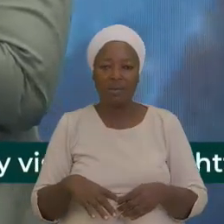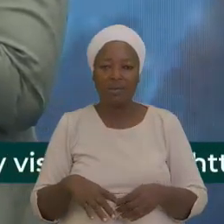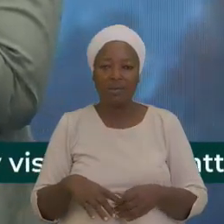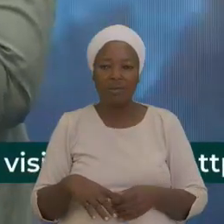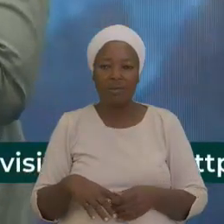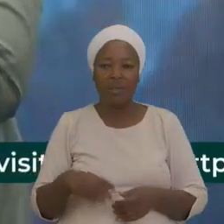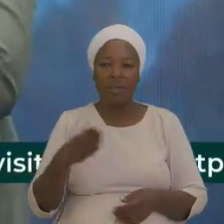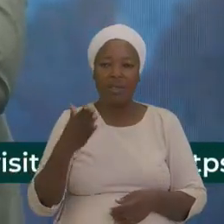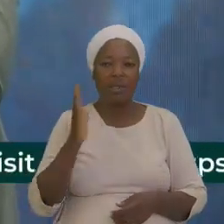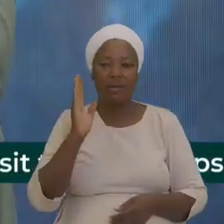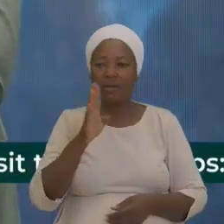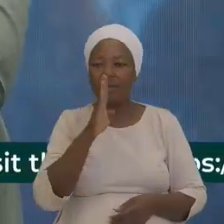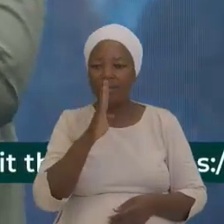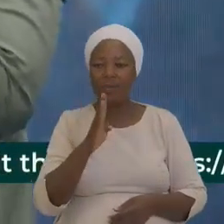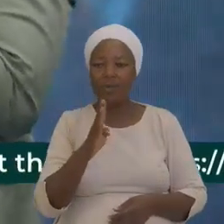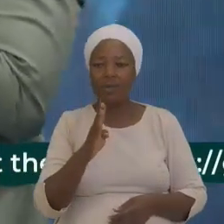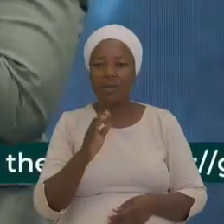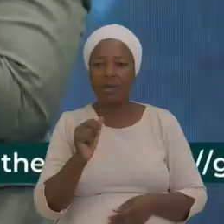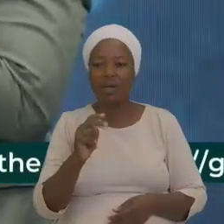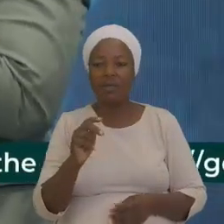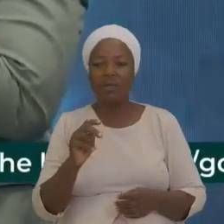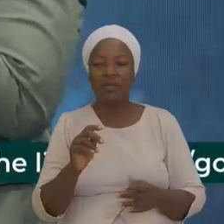there will be an online banquet